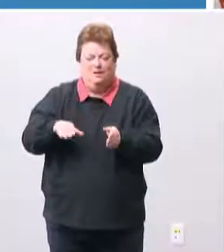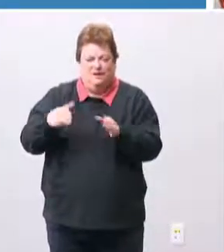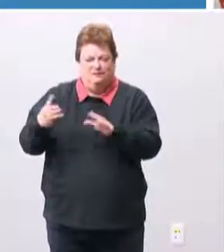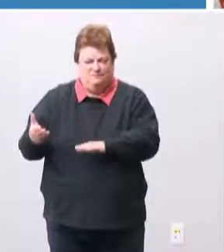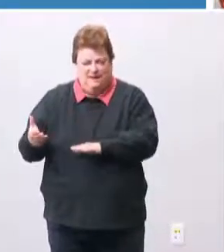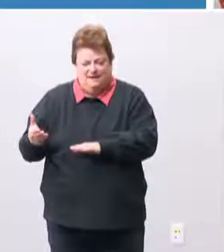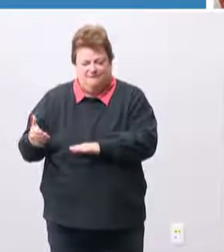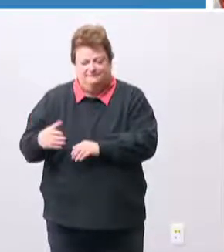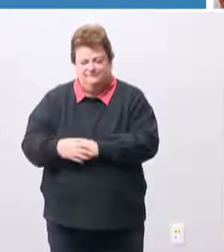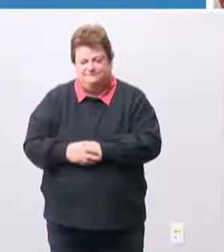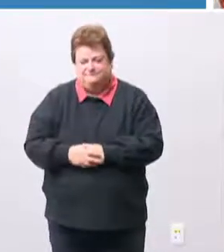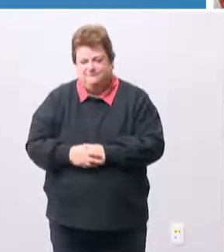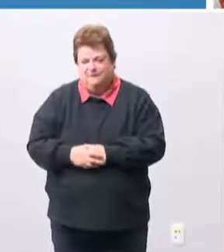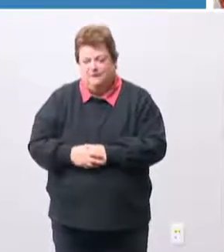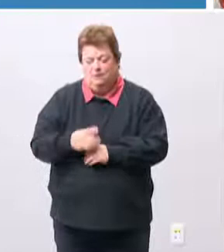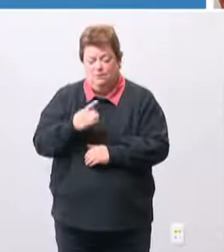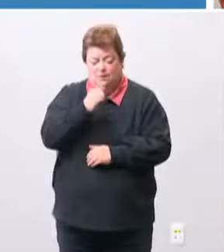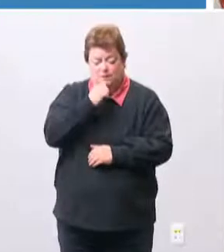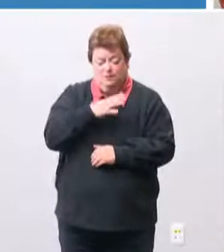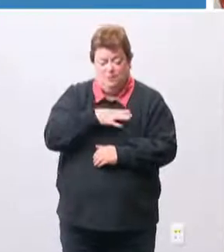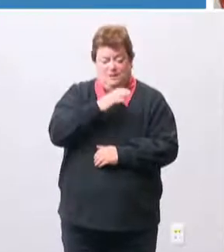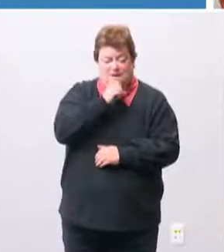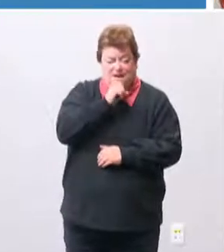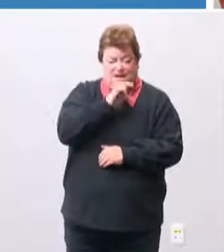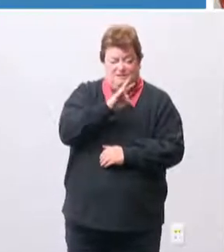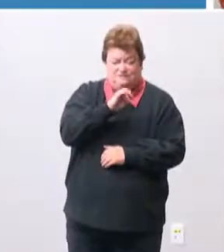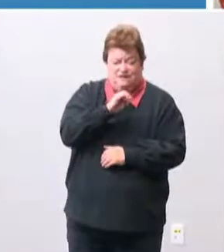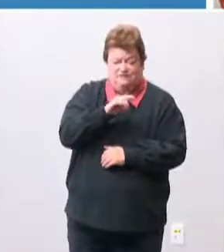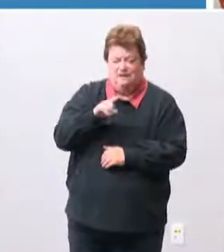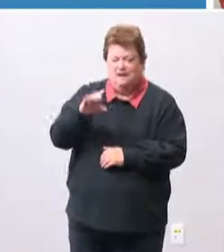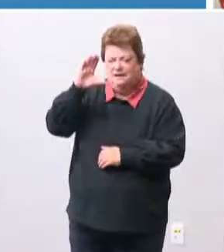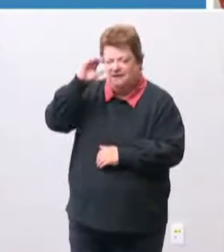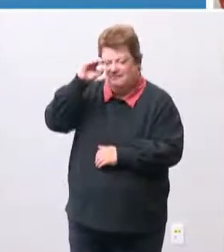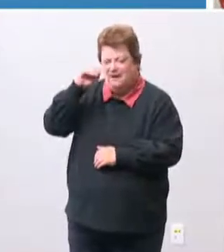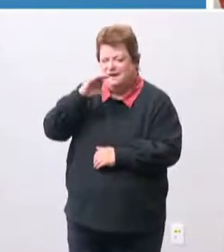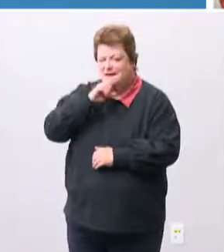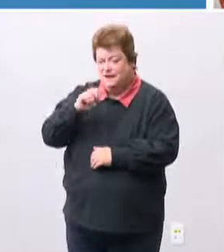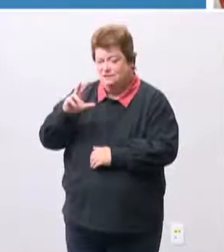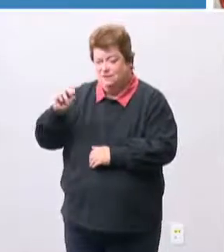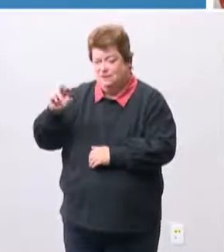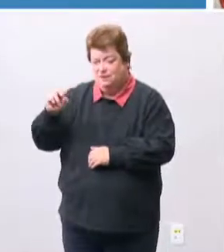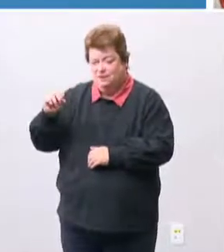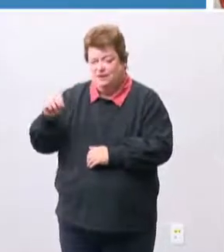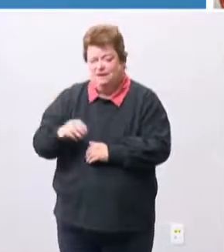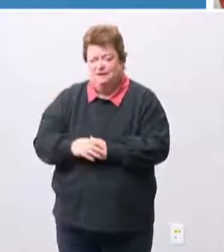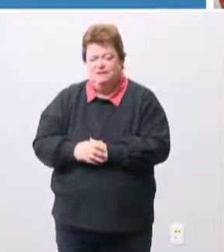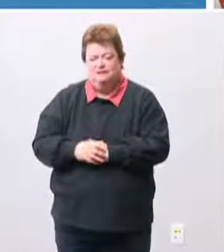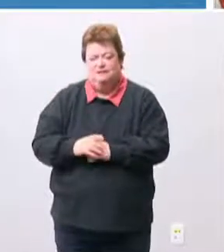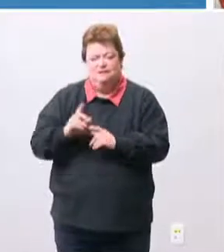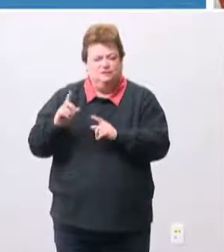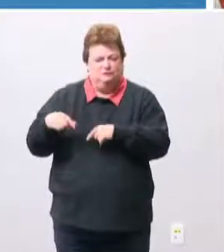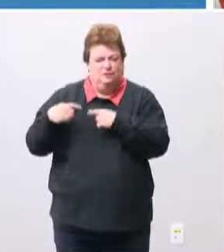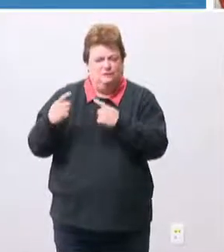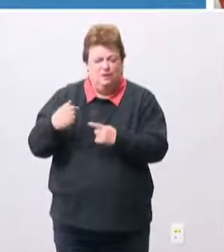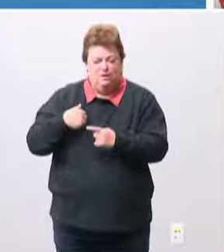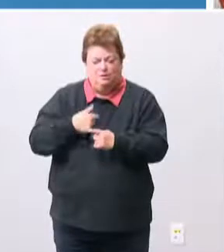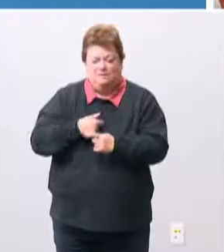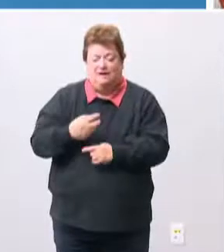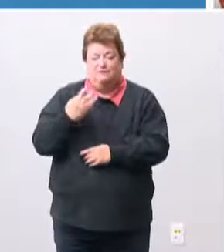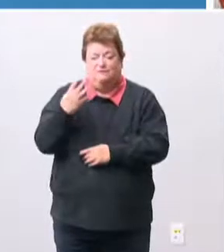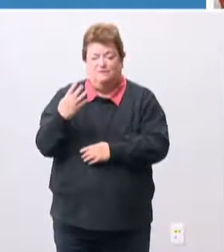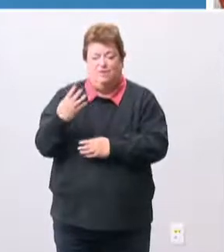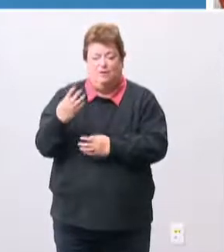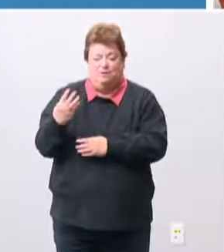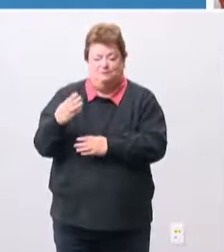our community, a woman in her 70s and a man in his 30s. So far, we've had 4 deaths